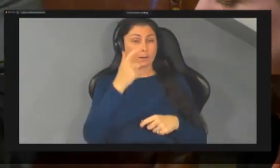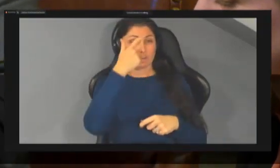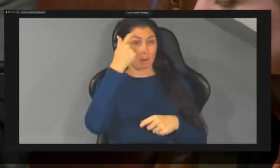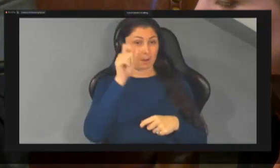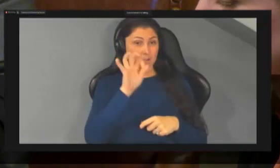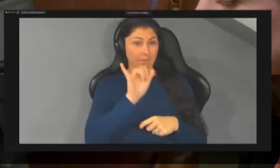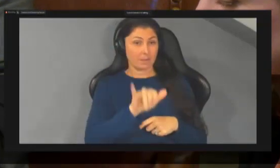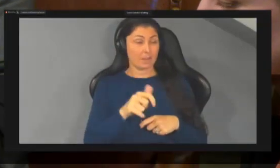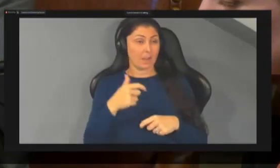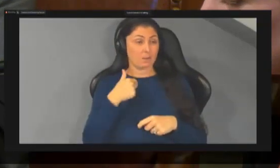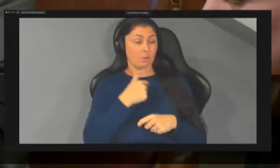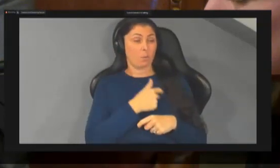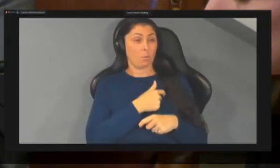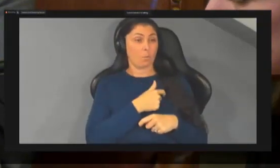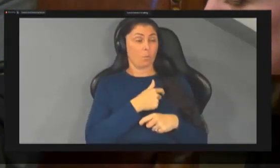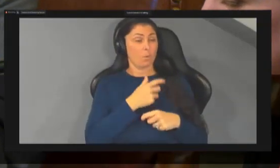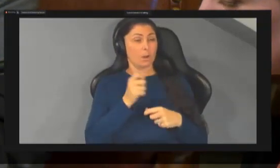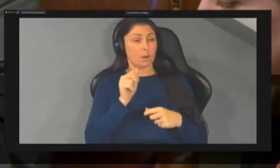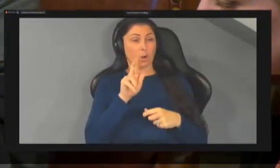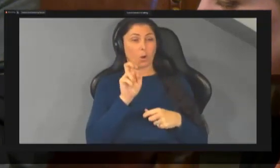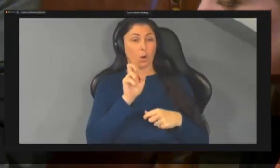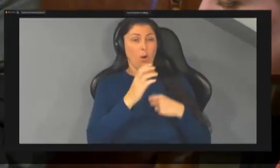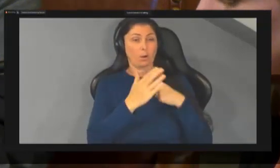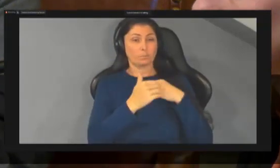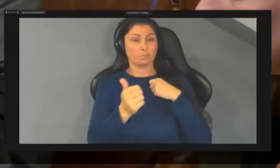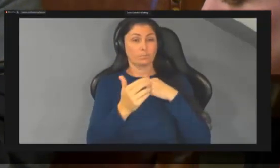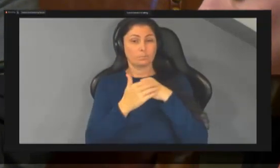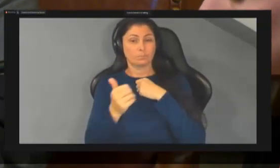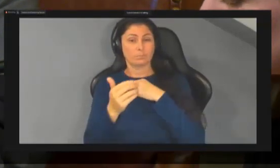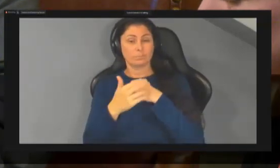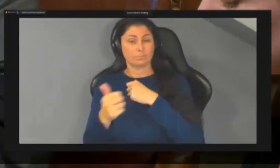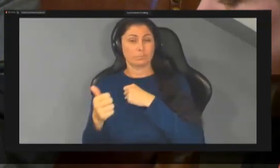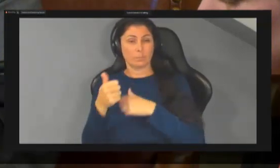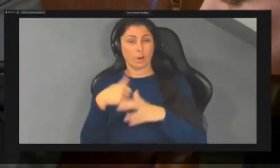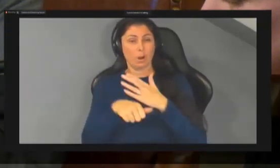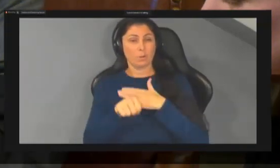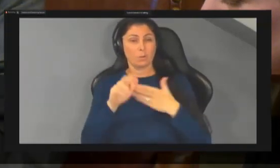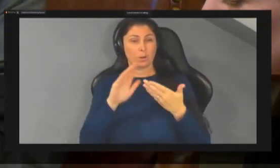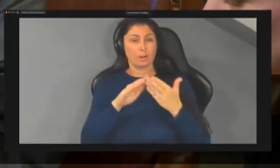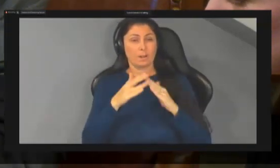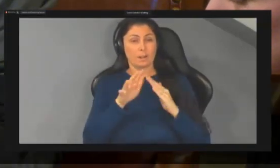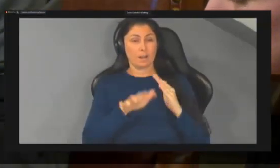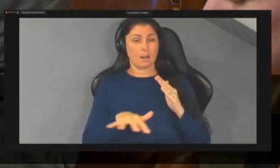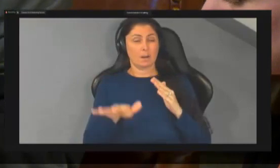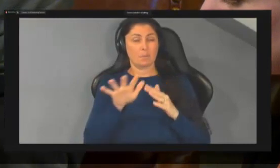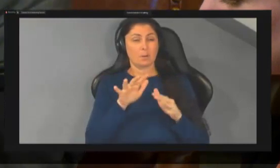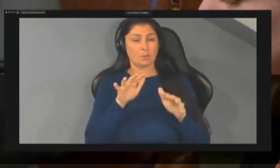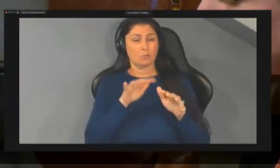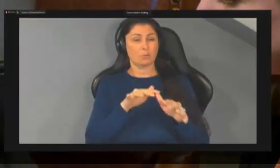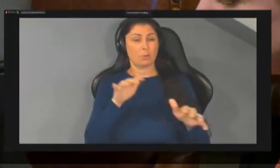are calling them out under neighborhood traffic calming. However, I just want to clarify that